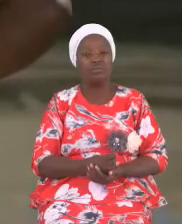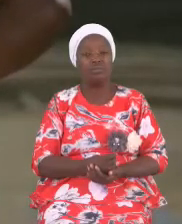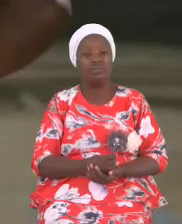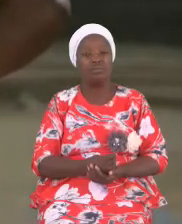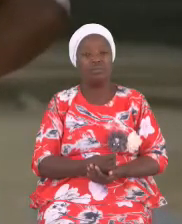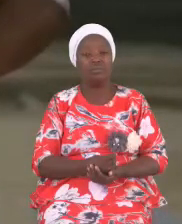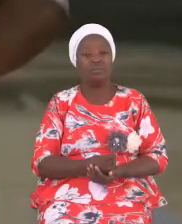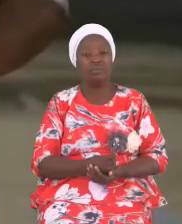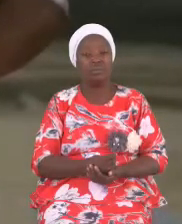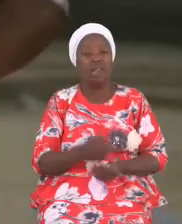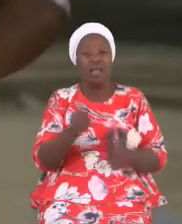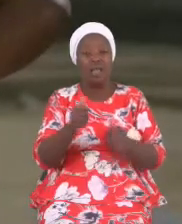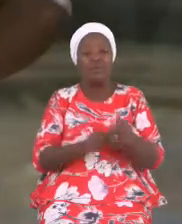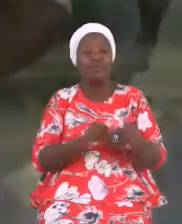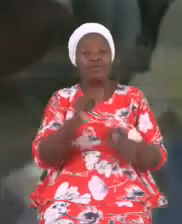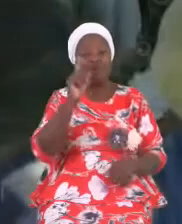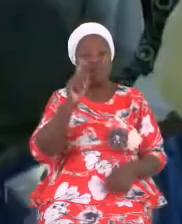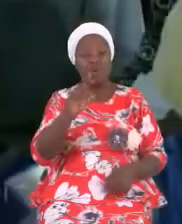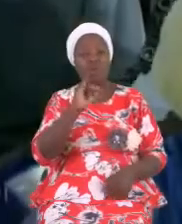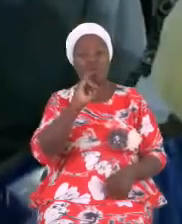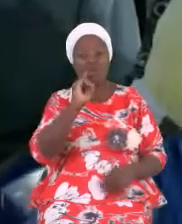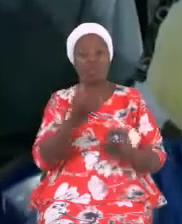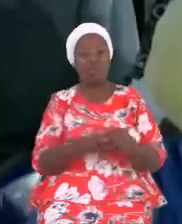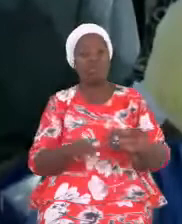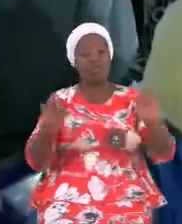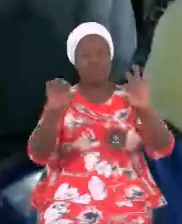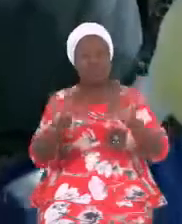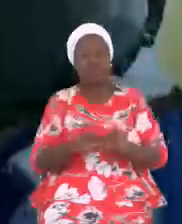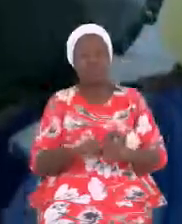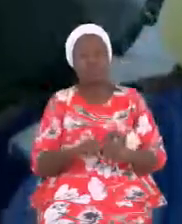Everyone is important.